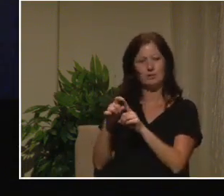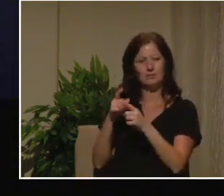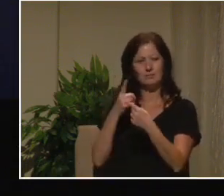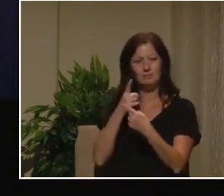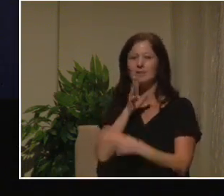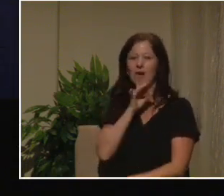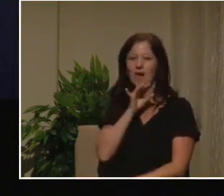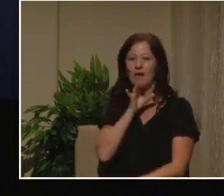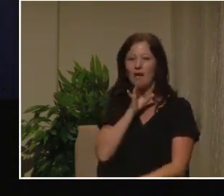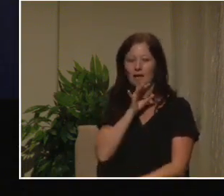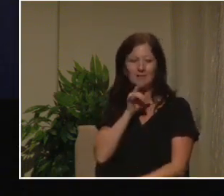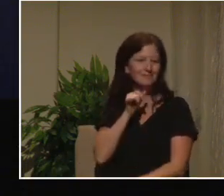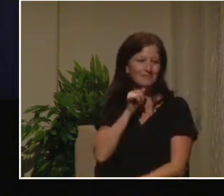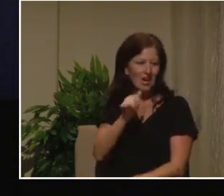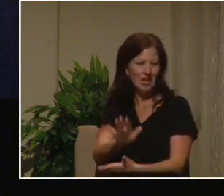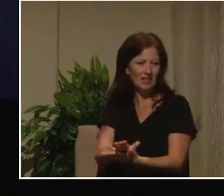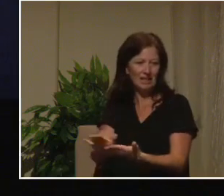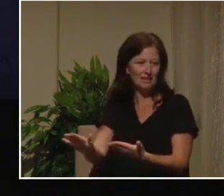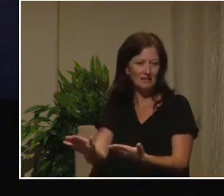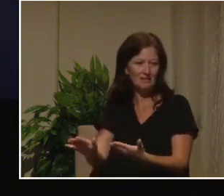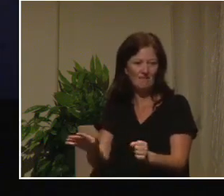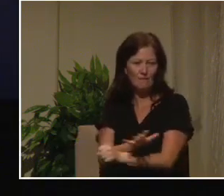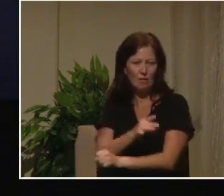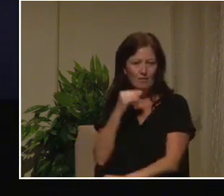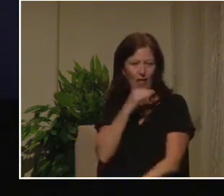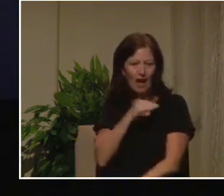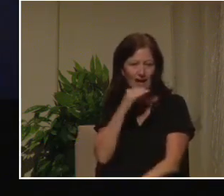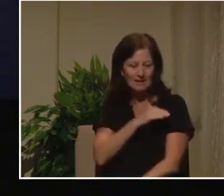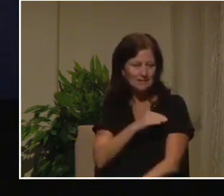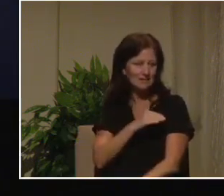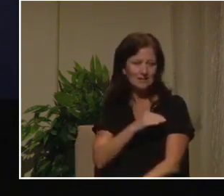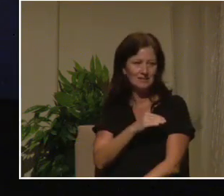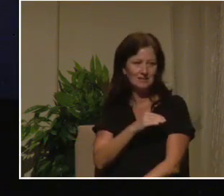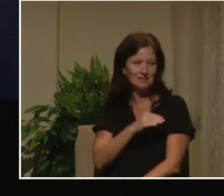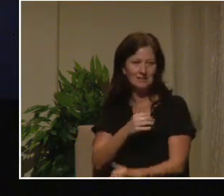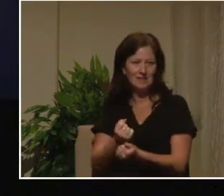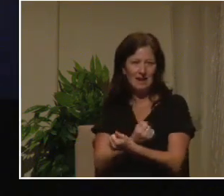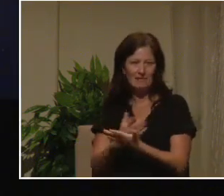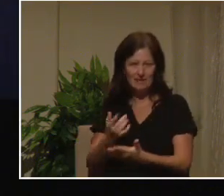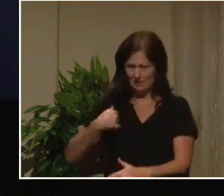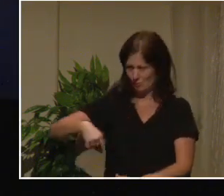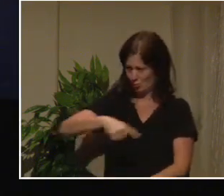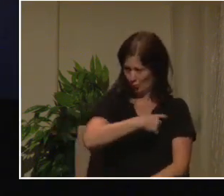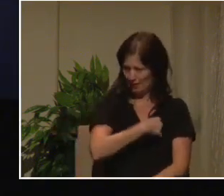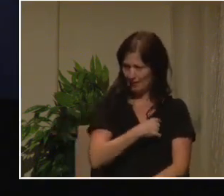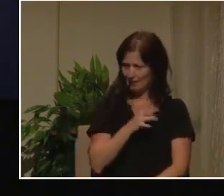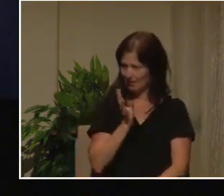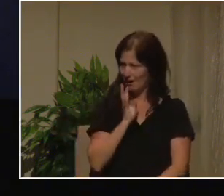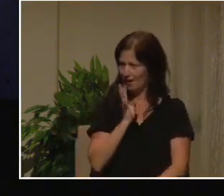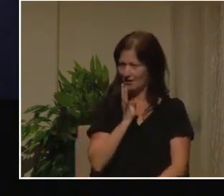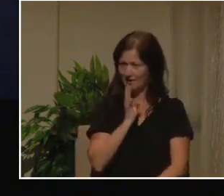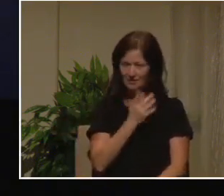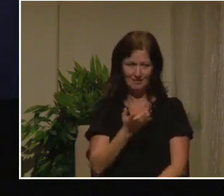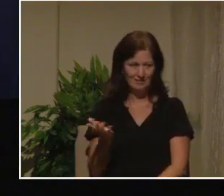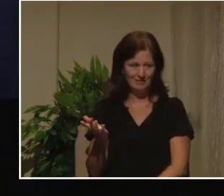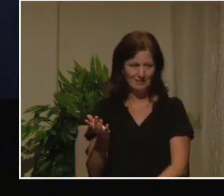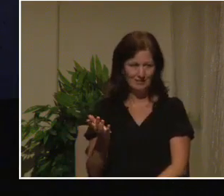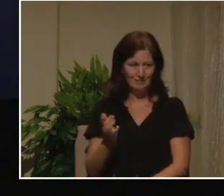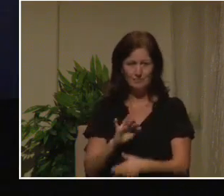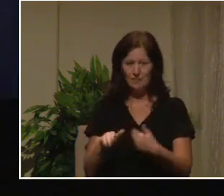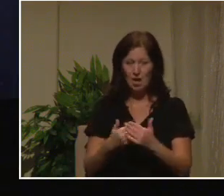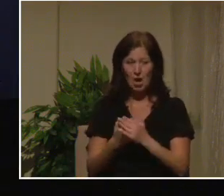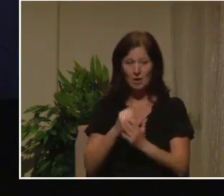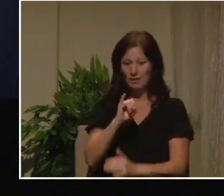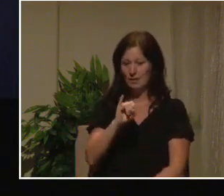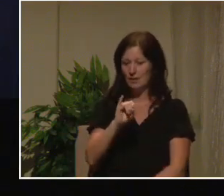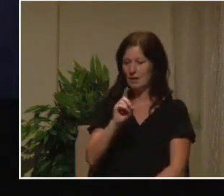are just... They're full of lies and flattery and all of the things we fill our speech with. Jesus said that every idle word we speak, we